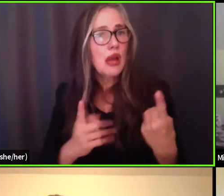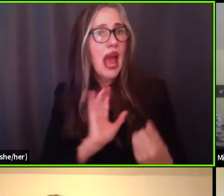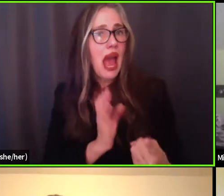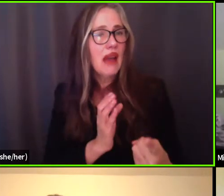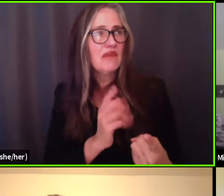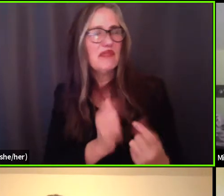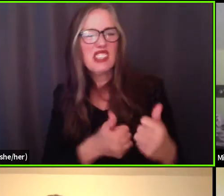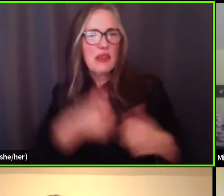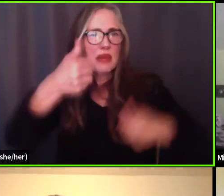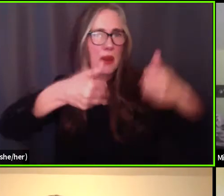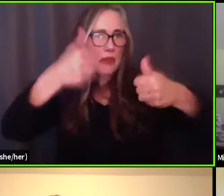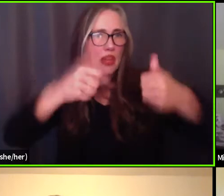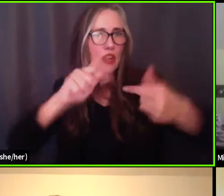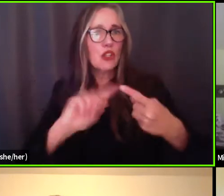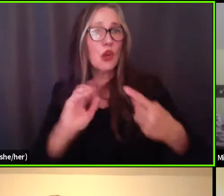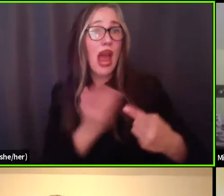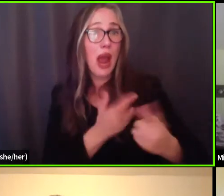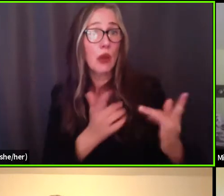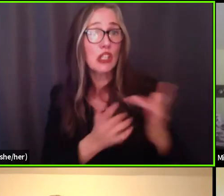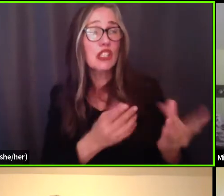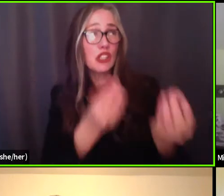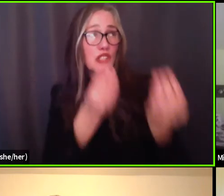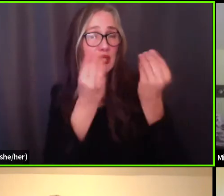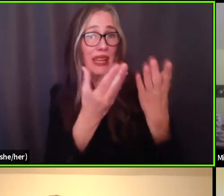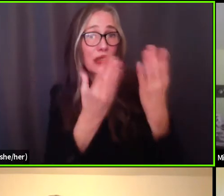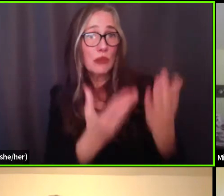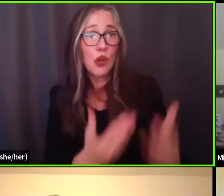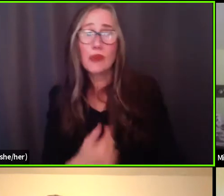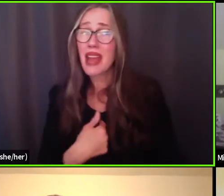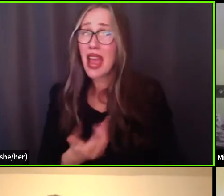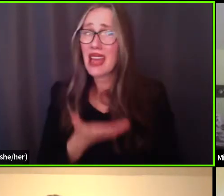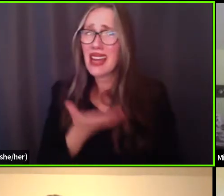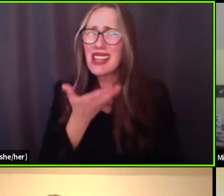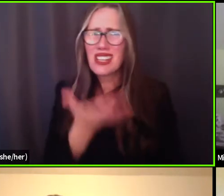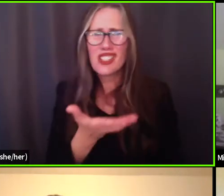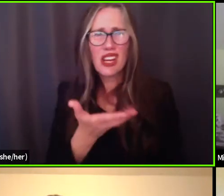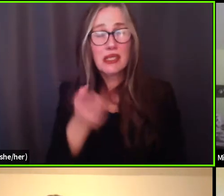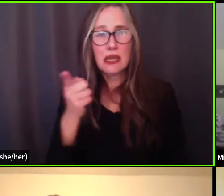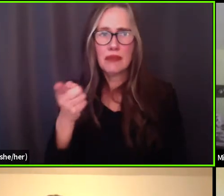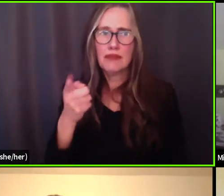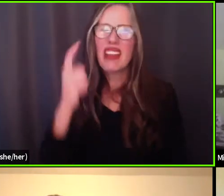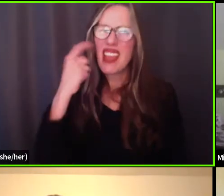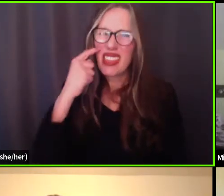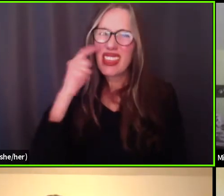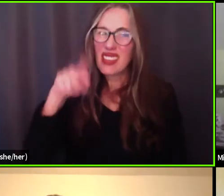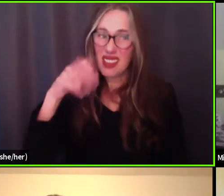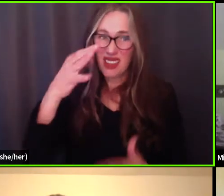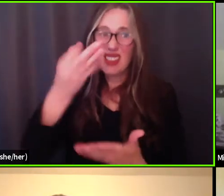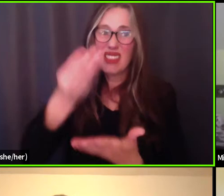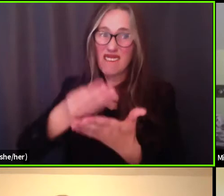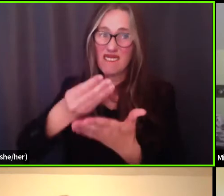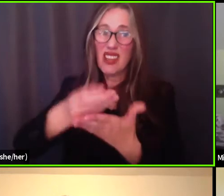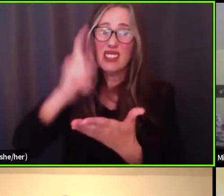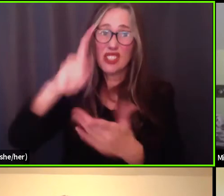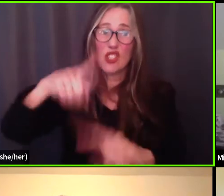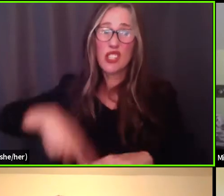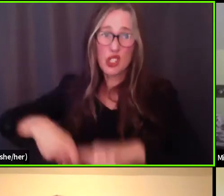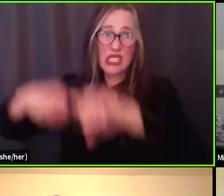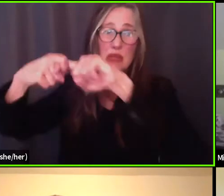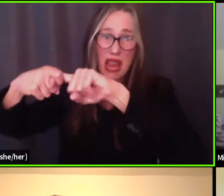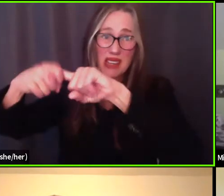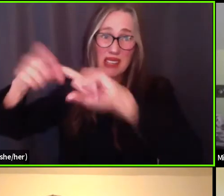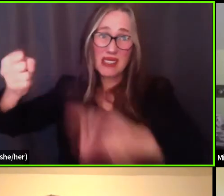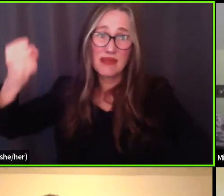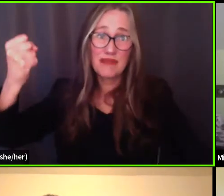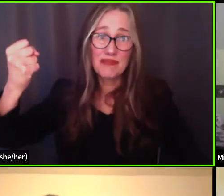and um we immediately suggested that the fund be suspended pending further investigation and conversation um with the